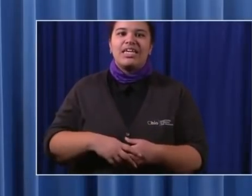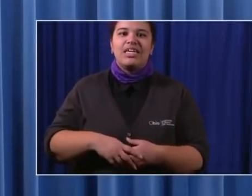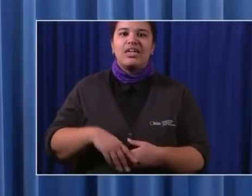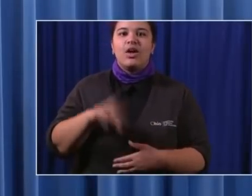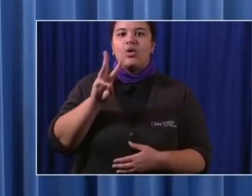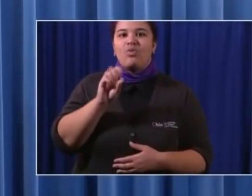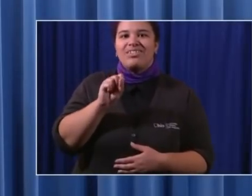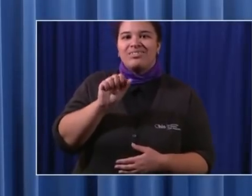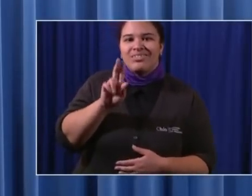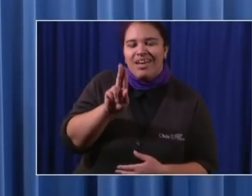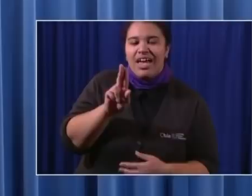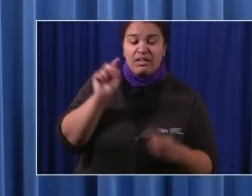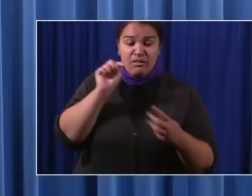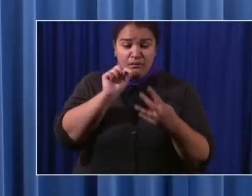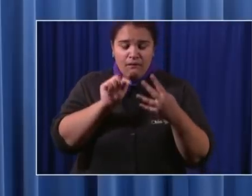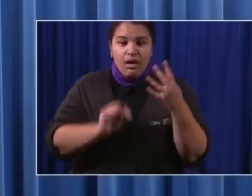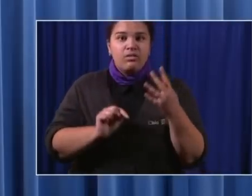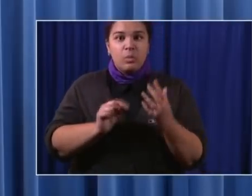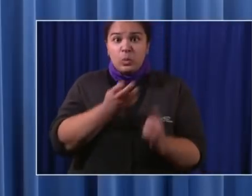away?